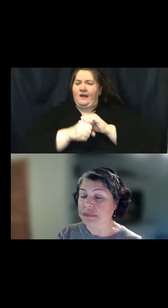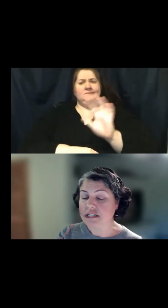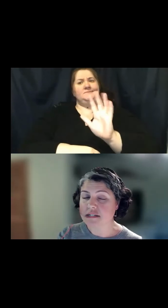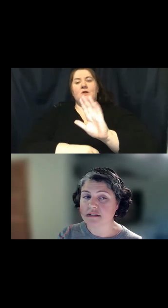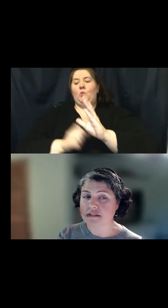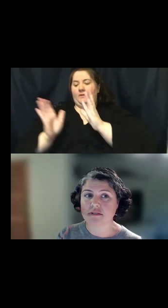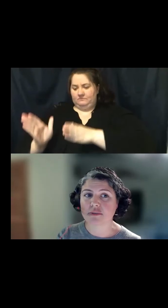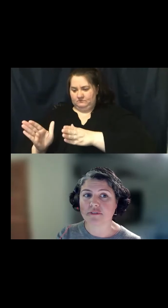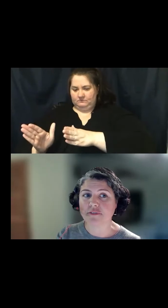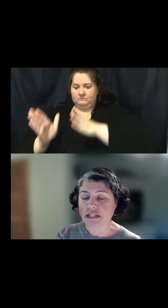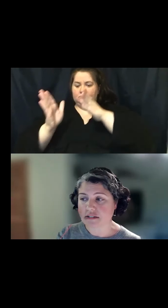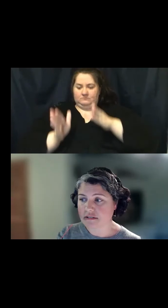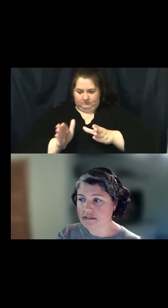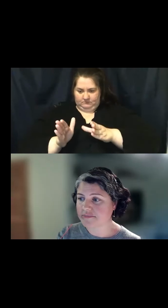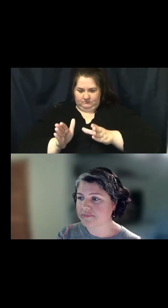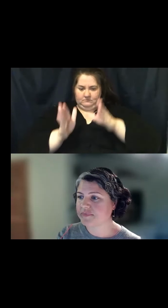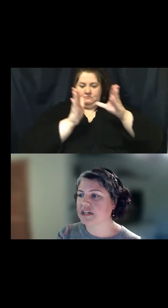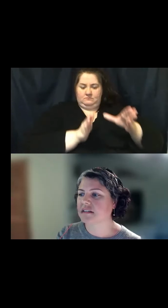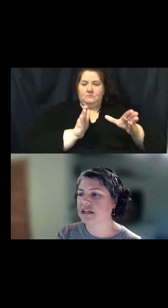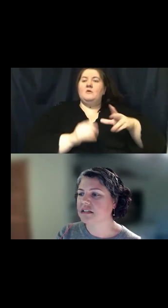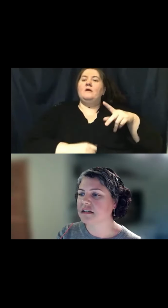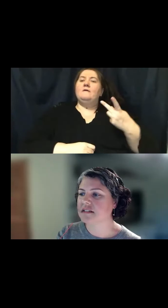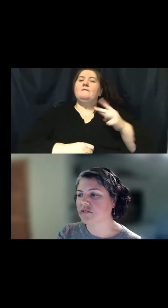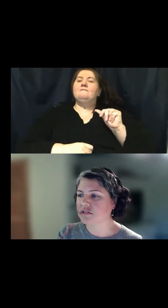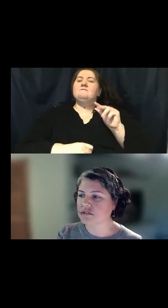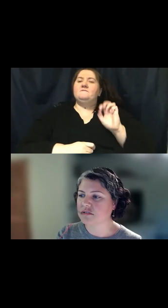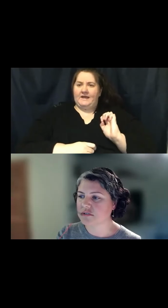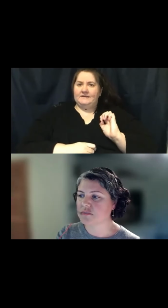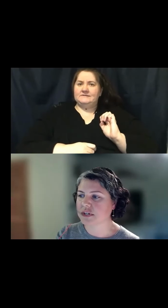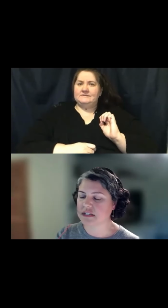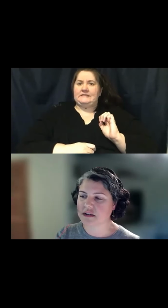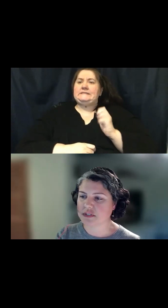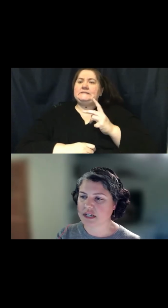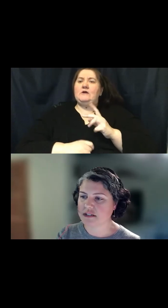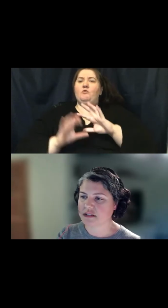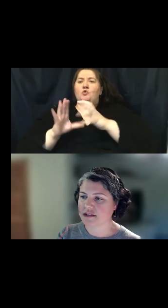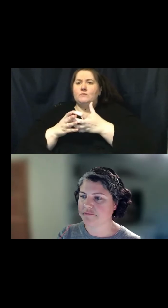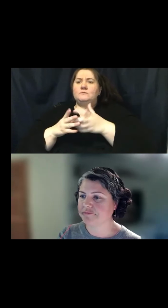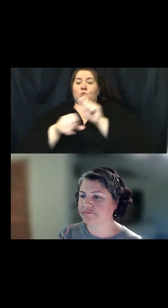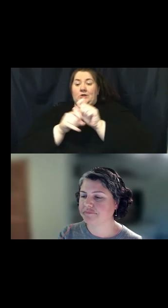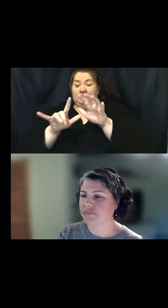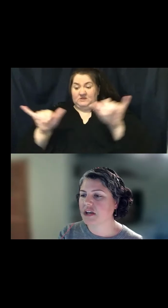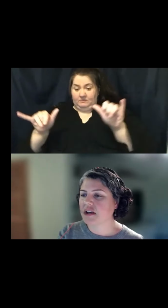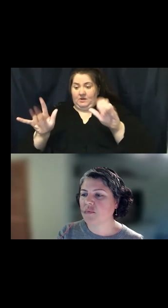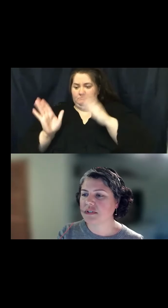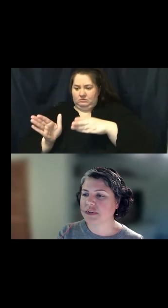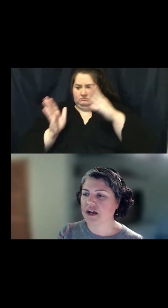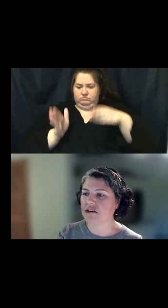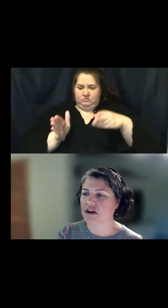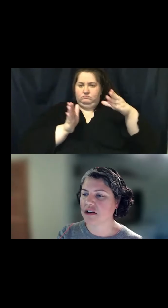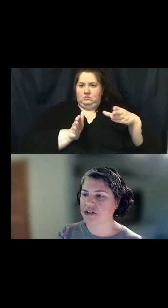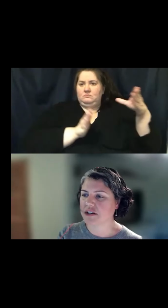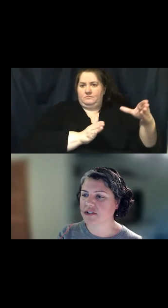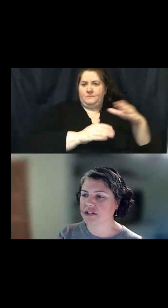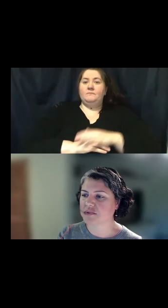project in pieces or phases, likely several crews working simultaneously. Once we hire